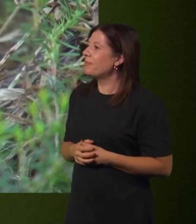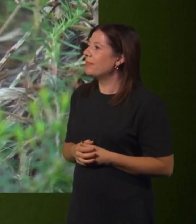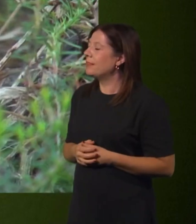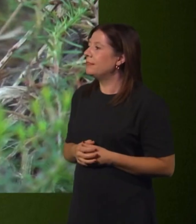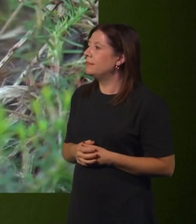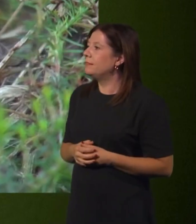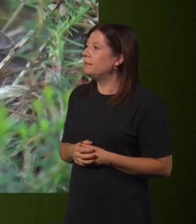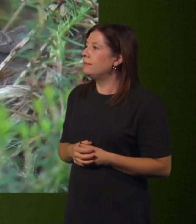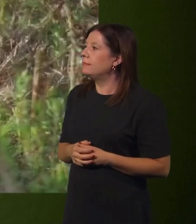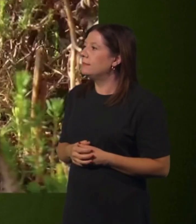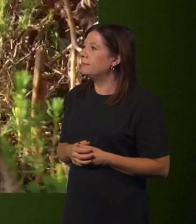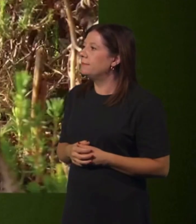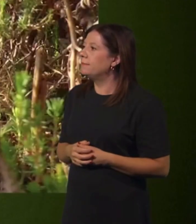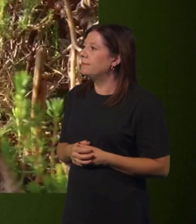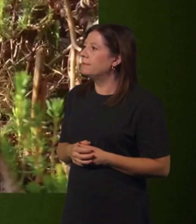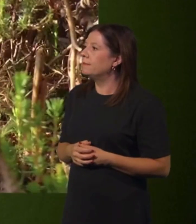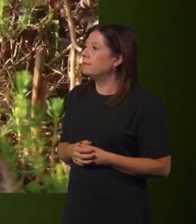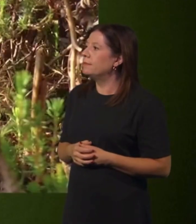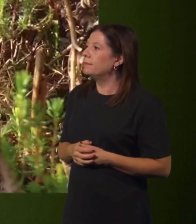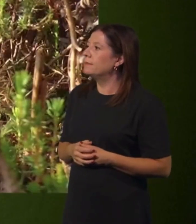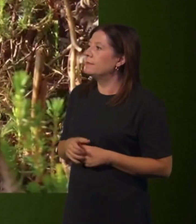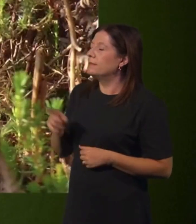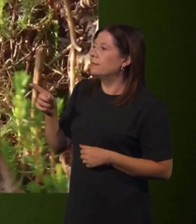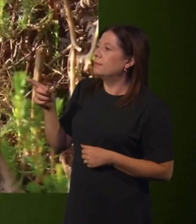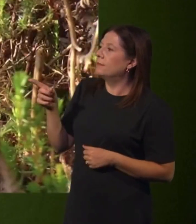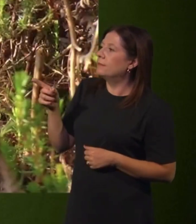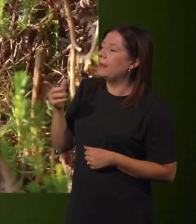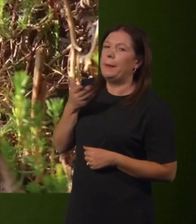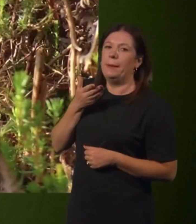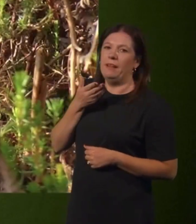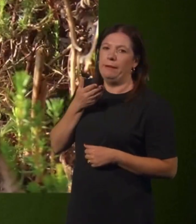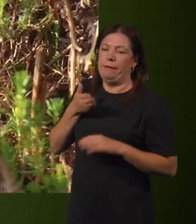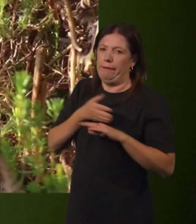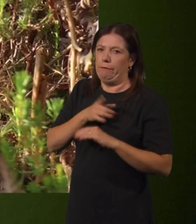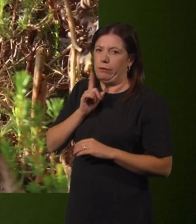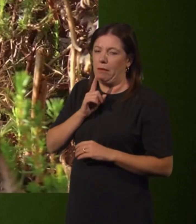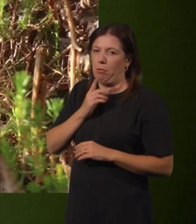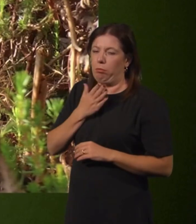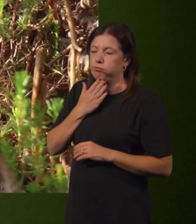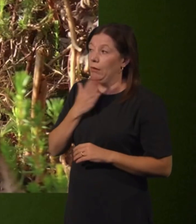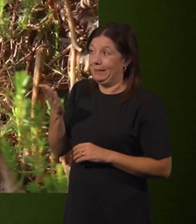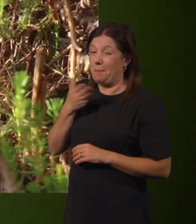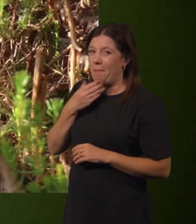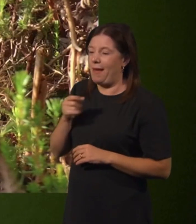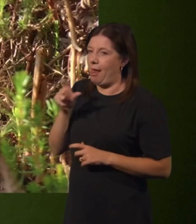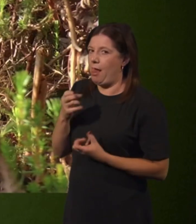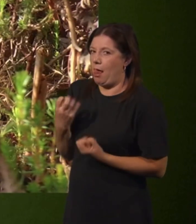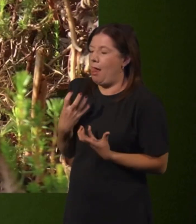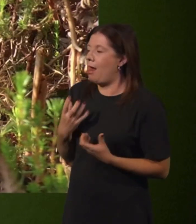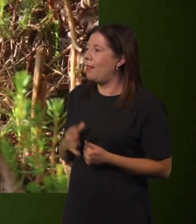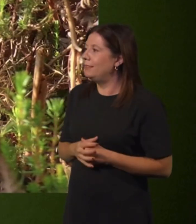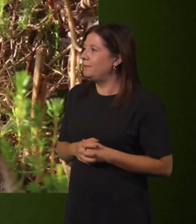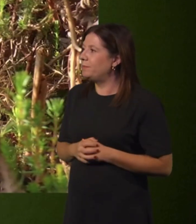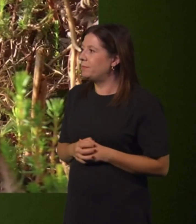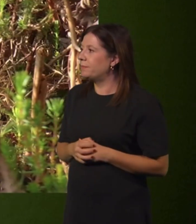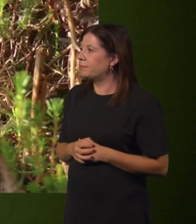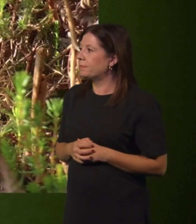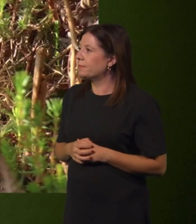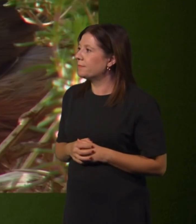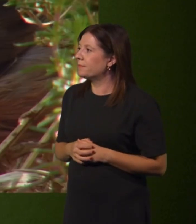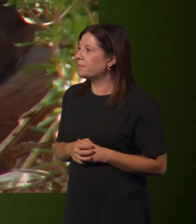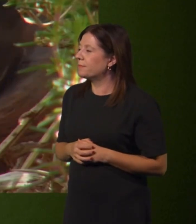at the nest. Let's have a quick look at the male, because he is altogether more attractive than that rather dowdy female. OK, so the male comes